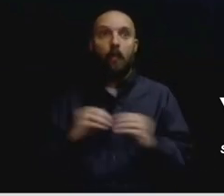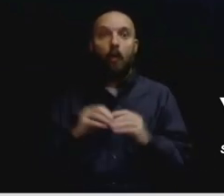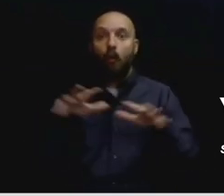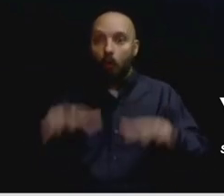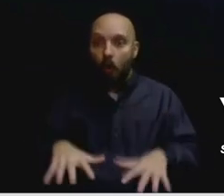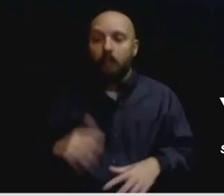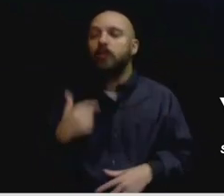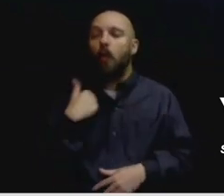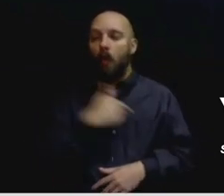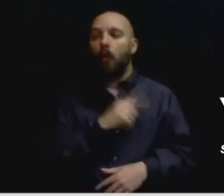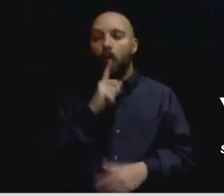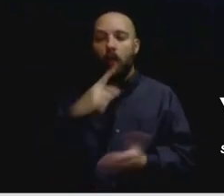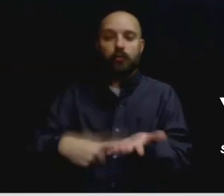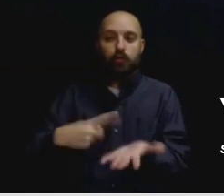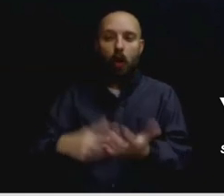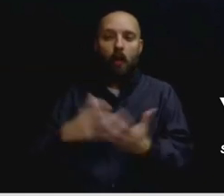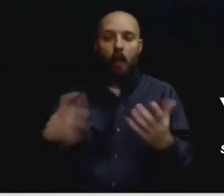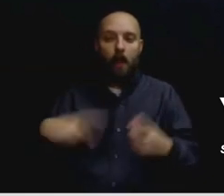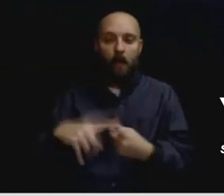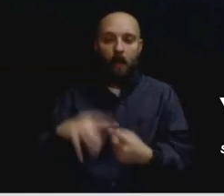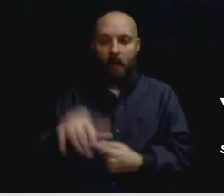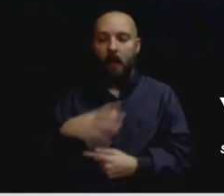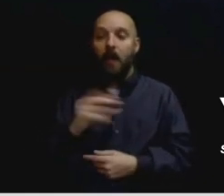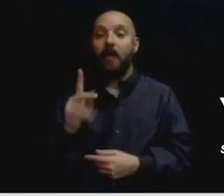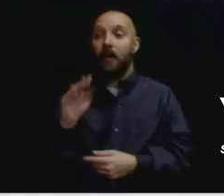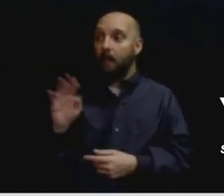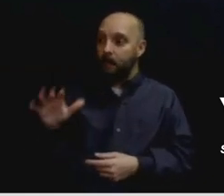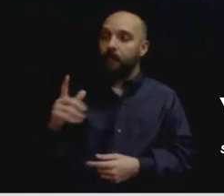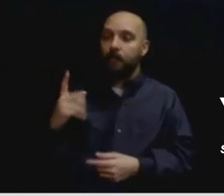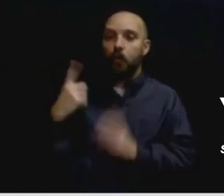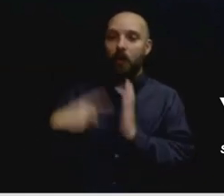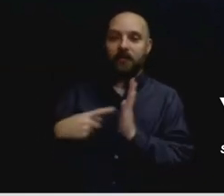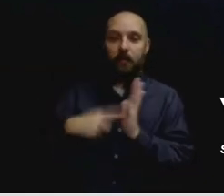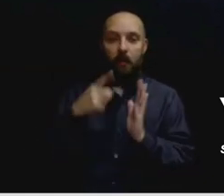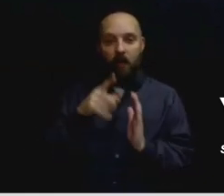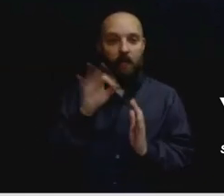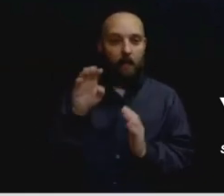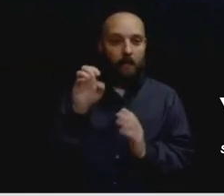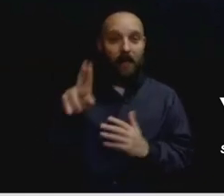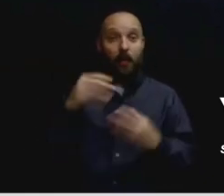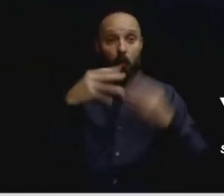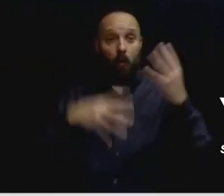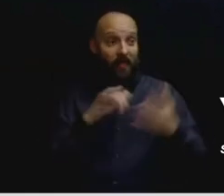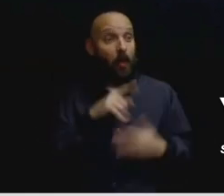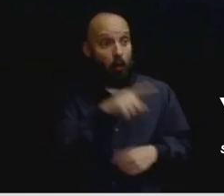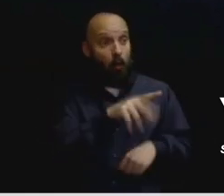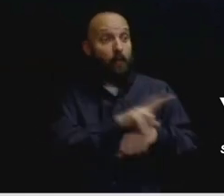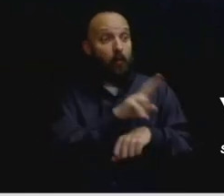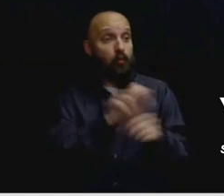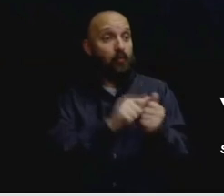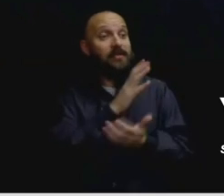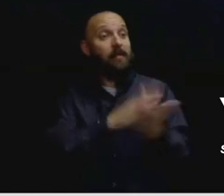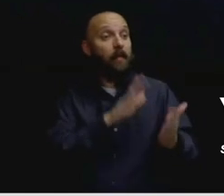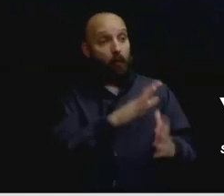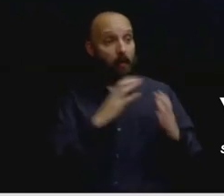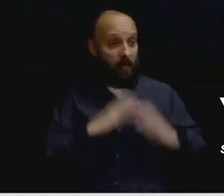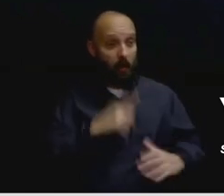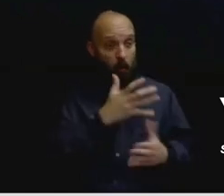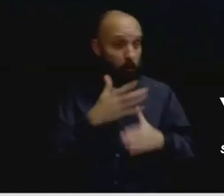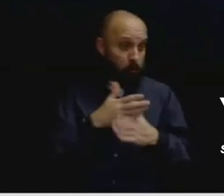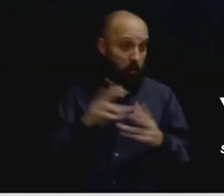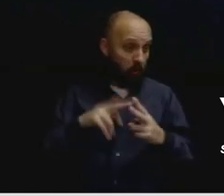really talk a lot about that. And Kim, there's an example here of a menu that you have used with some of your clients. Do you want to just share a couple